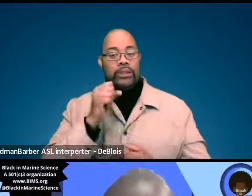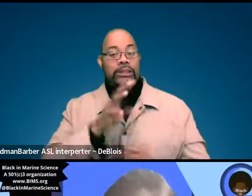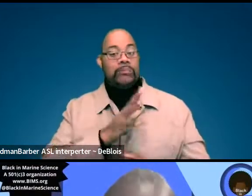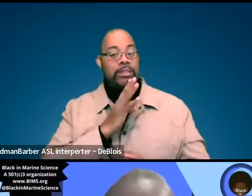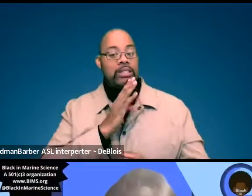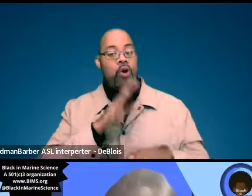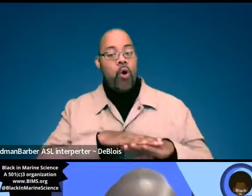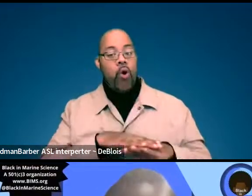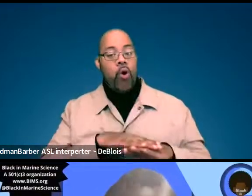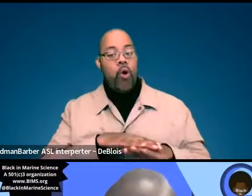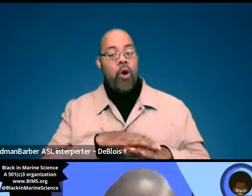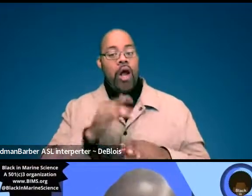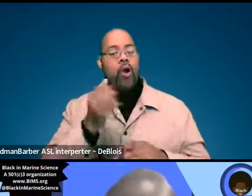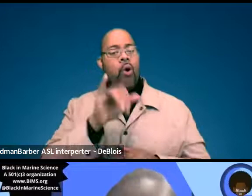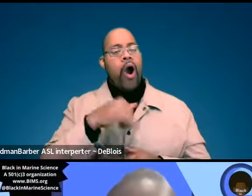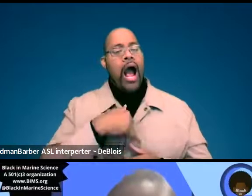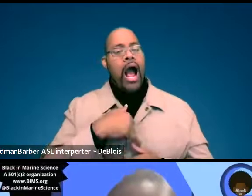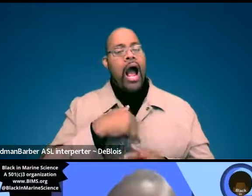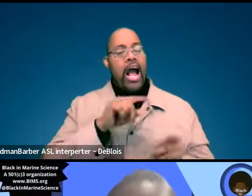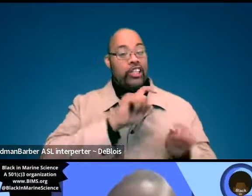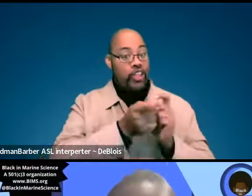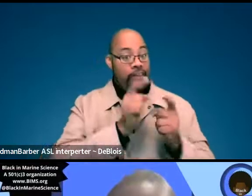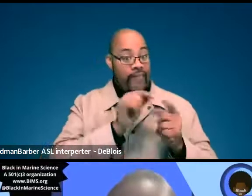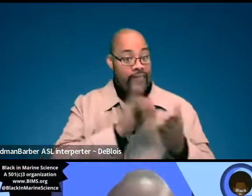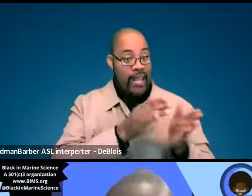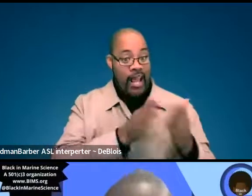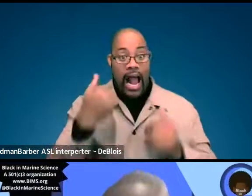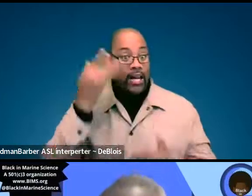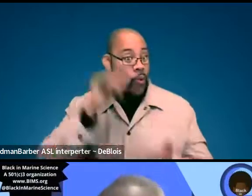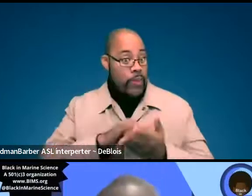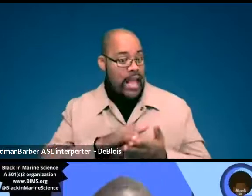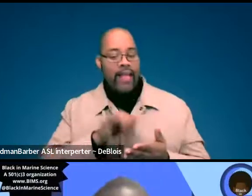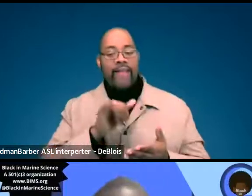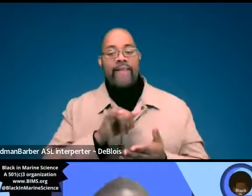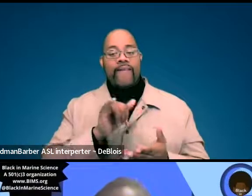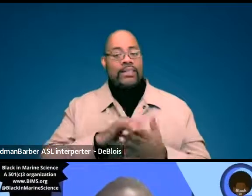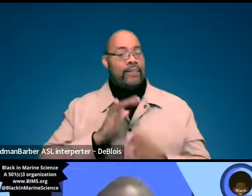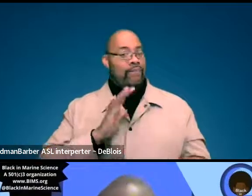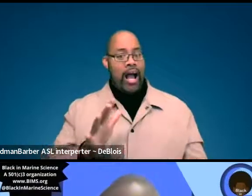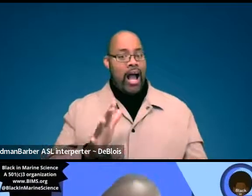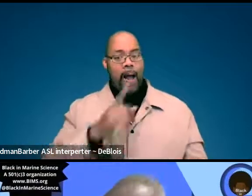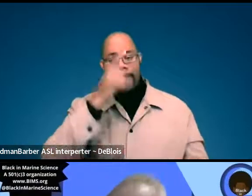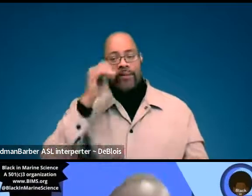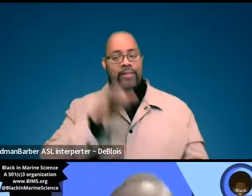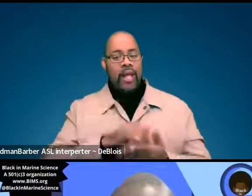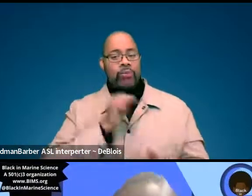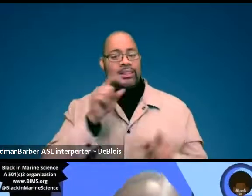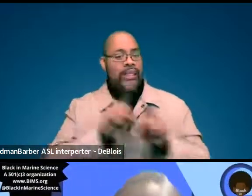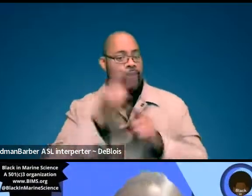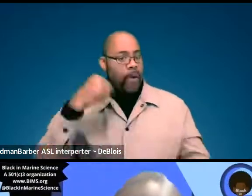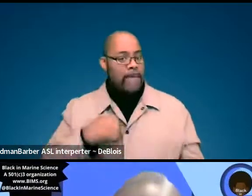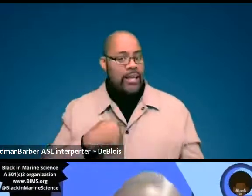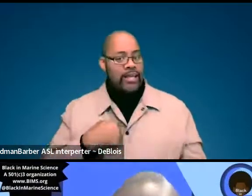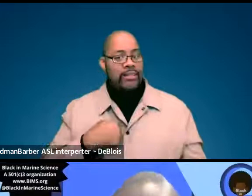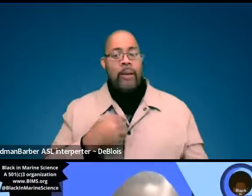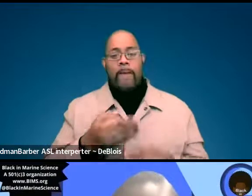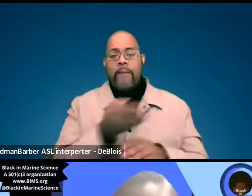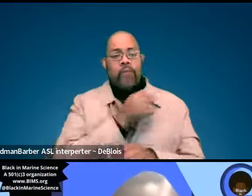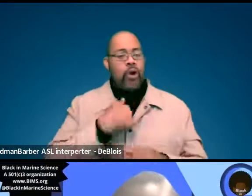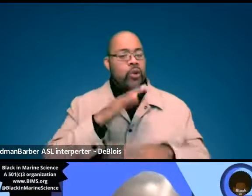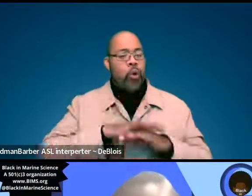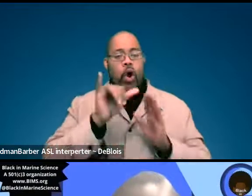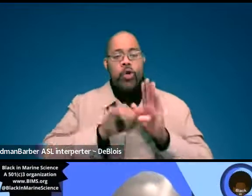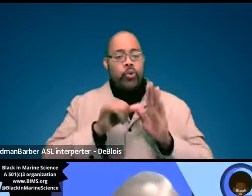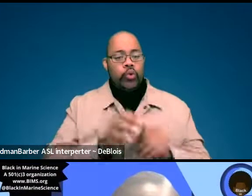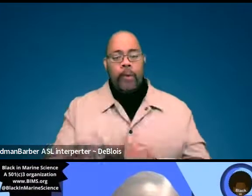speaking on like, oh, I changed to this, like I didn't know that. And that's fine, because that was the same for me even before I was on